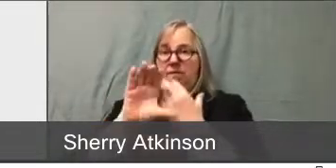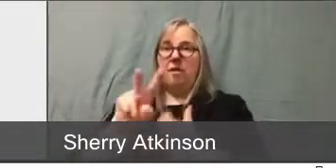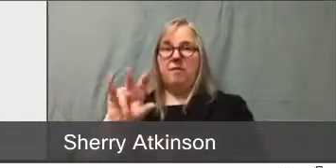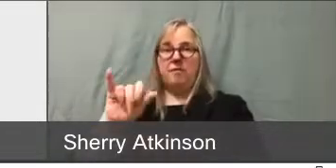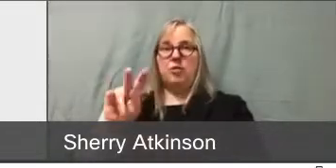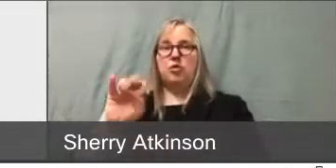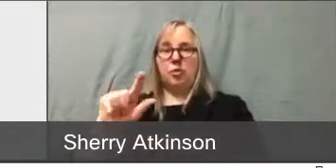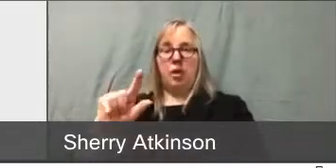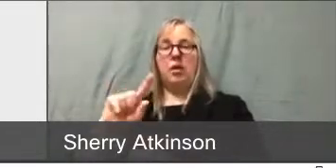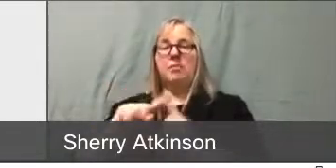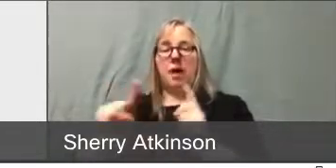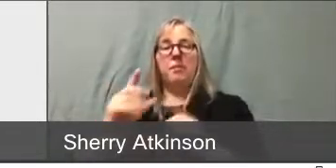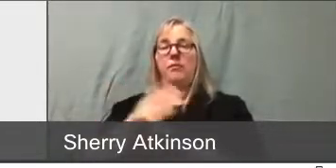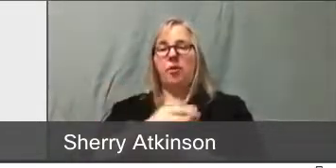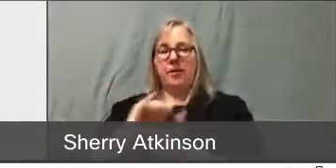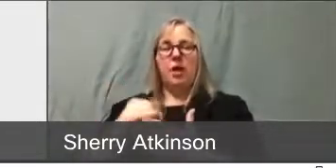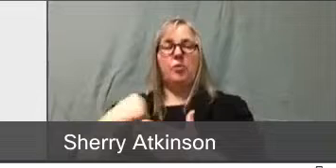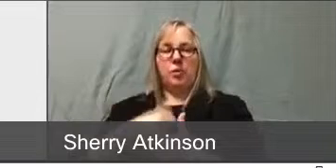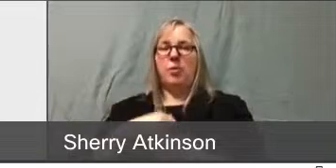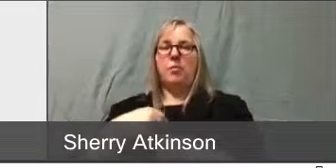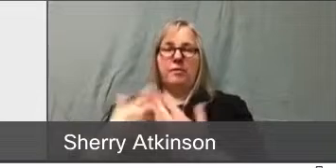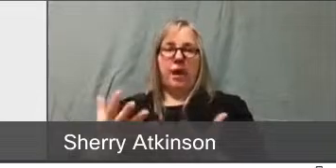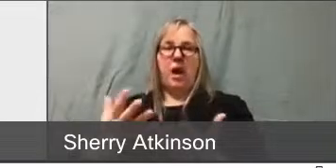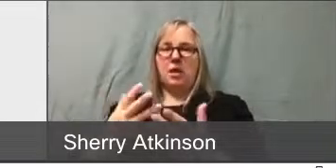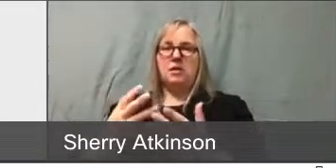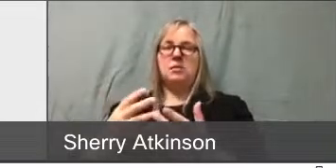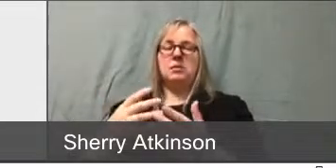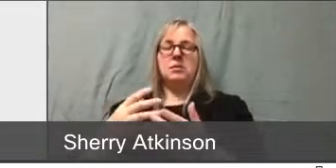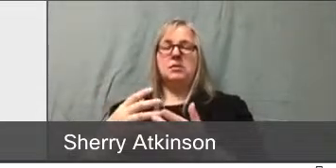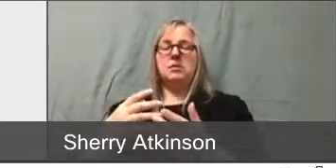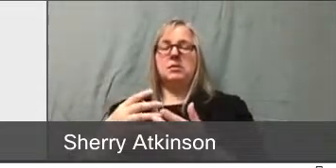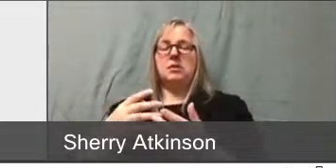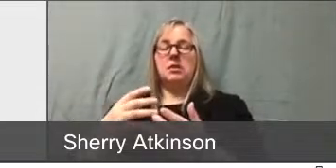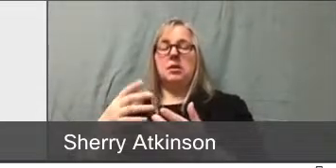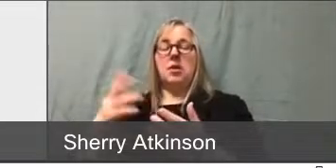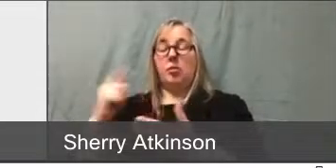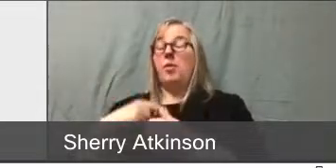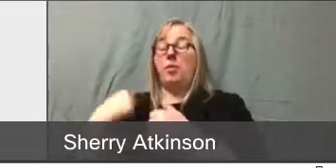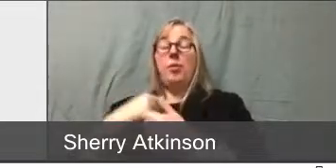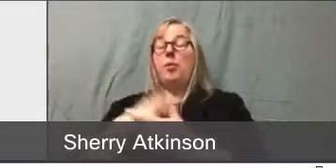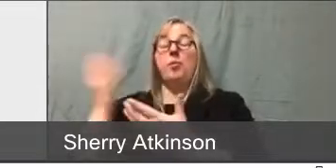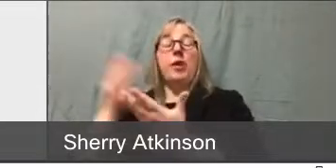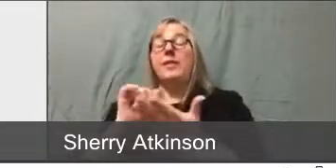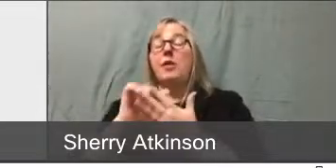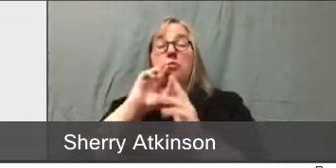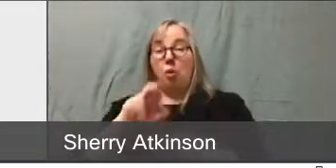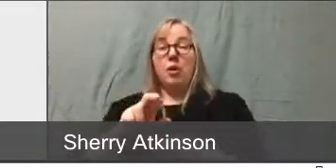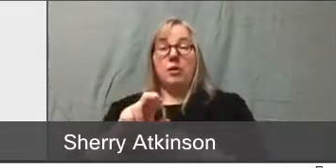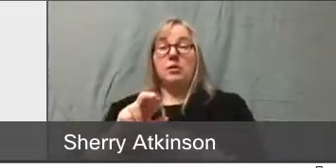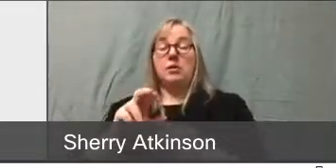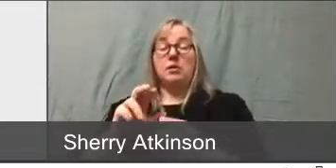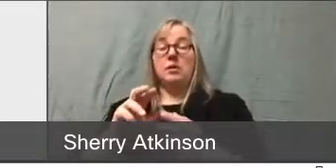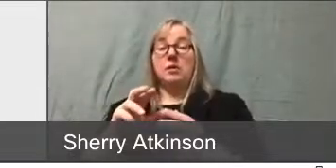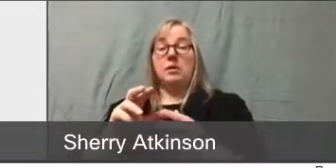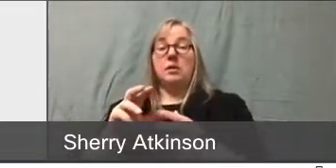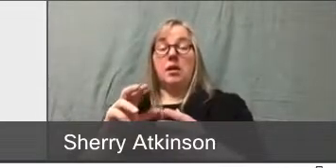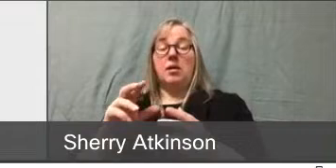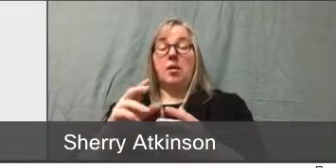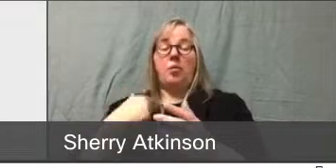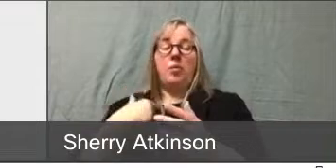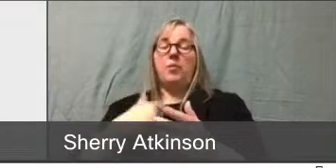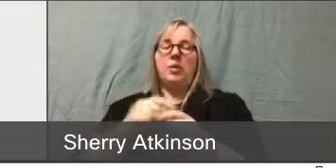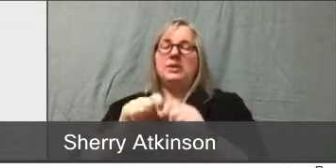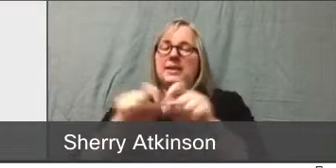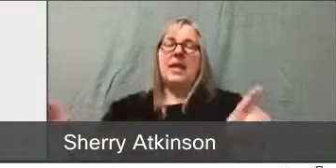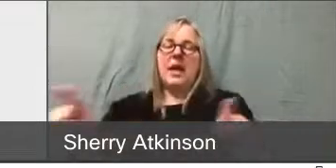back, preliminary draft report back to the group at least 2 days in advance.